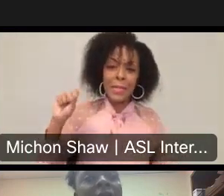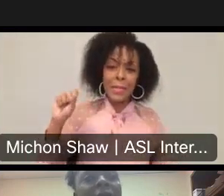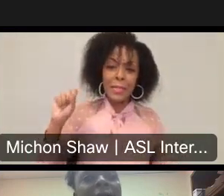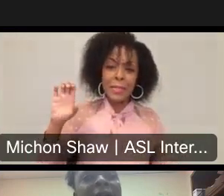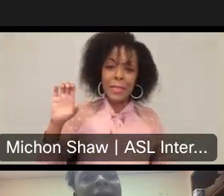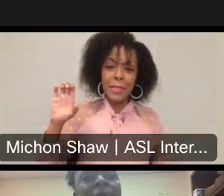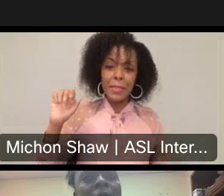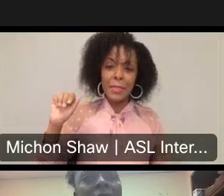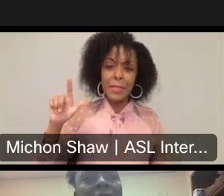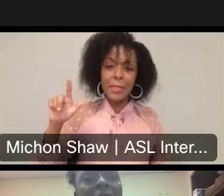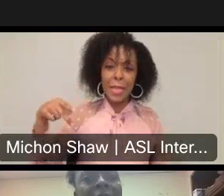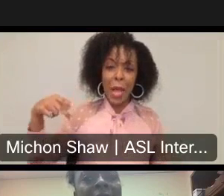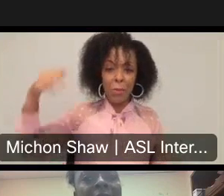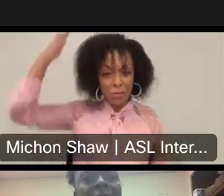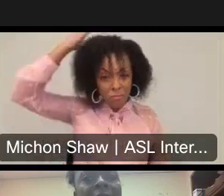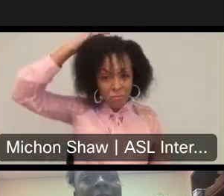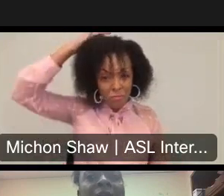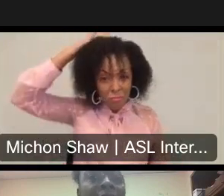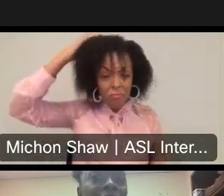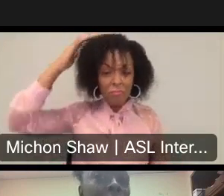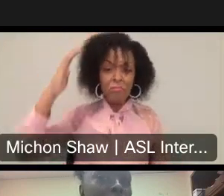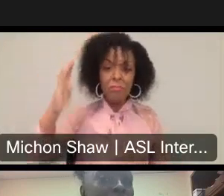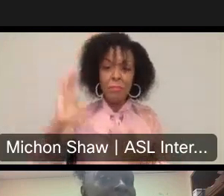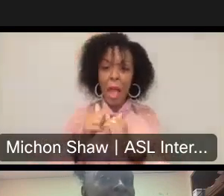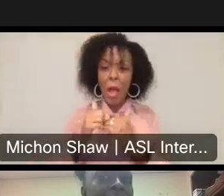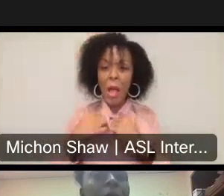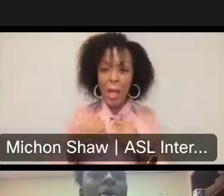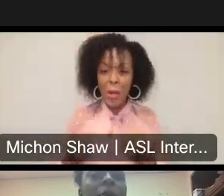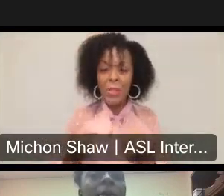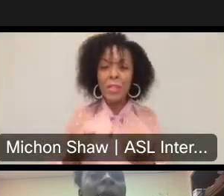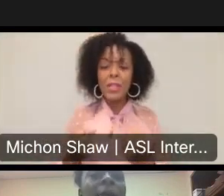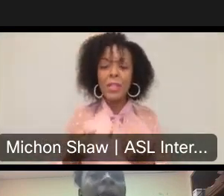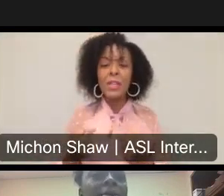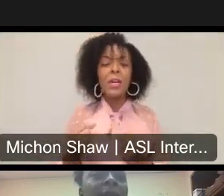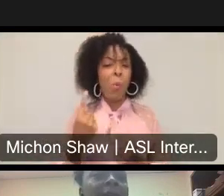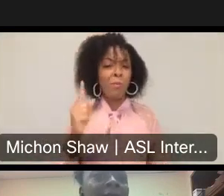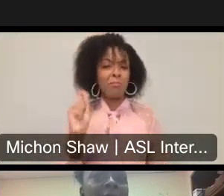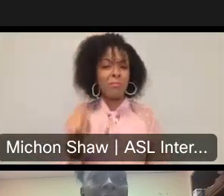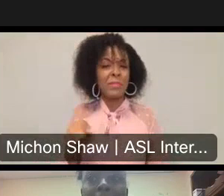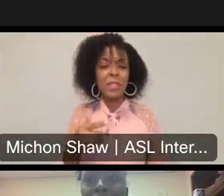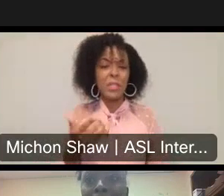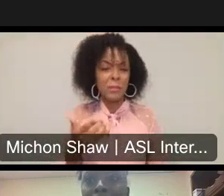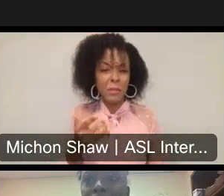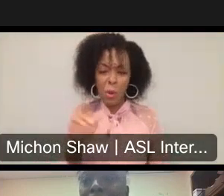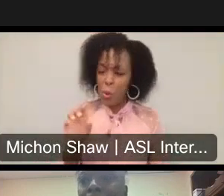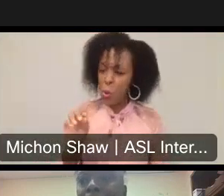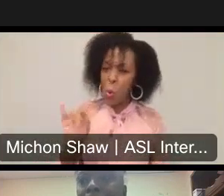was, is it important or do we have to oil the scalp, or, you know, how do we handle that?